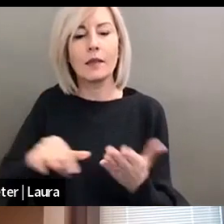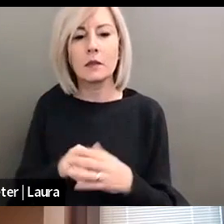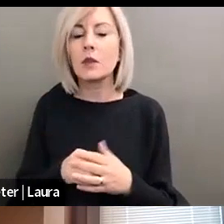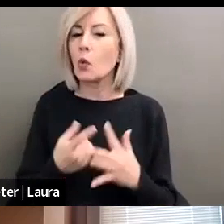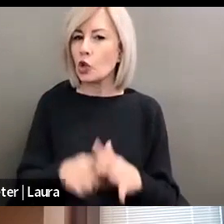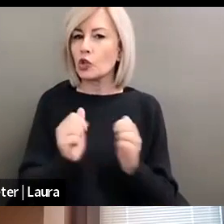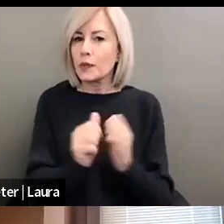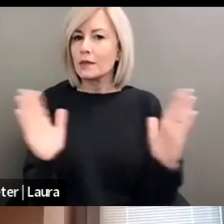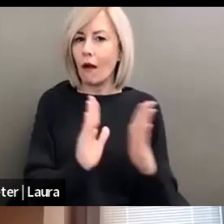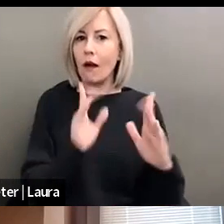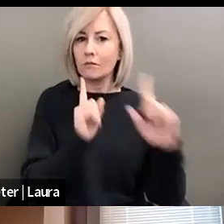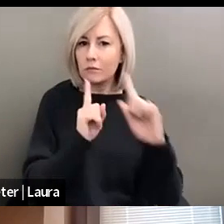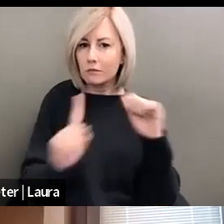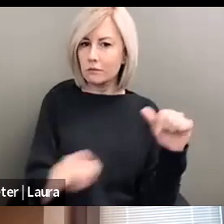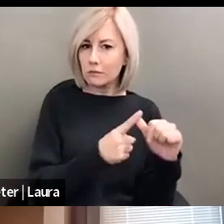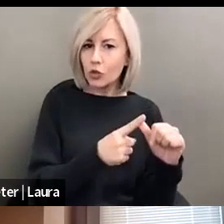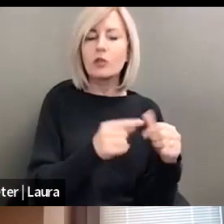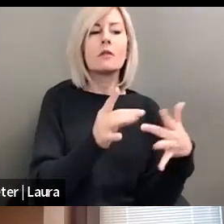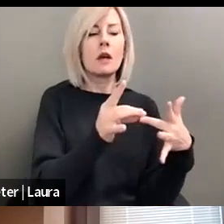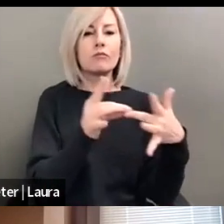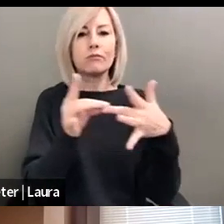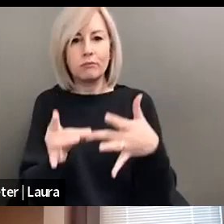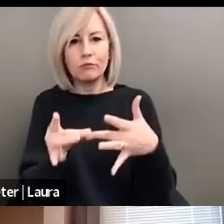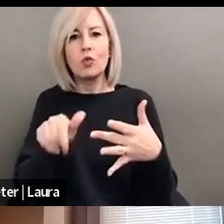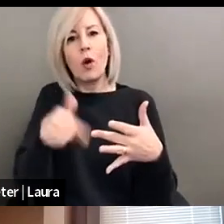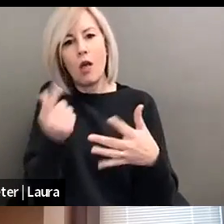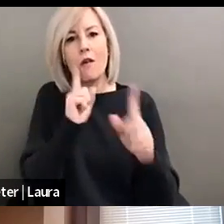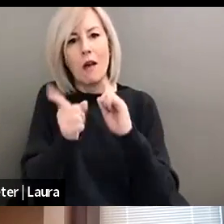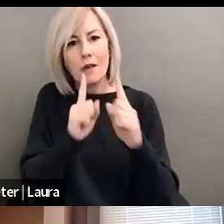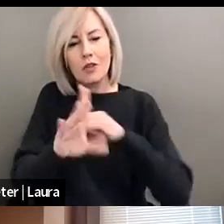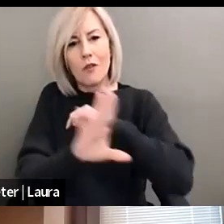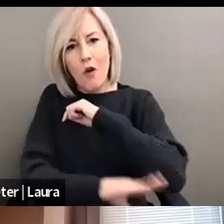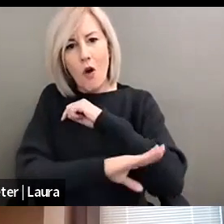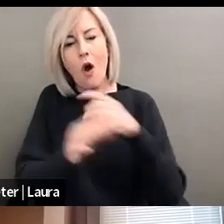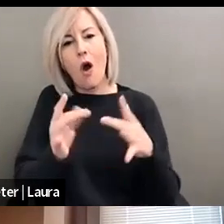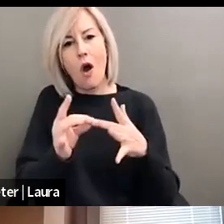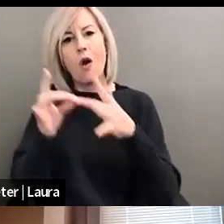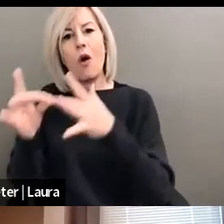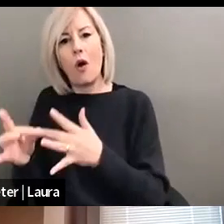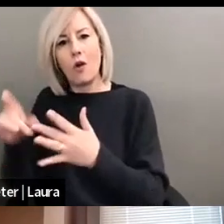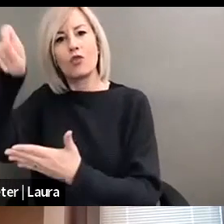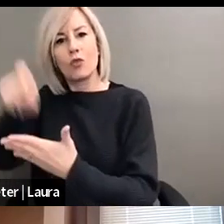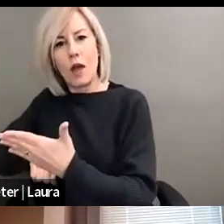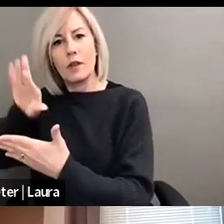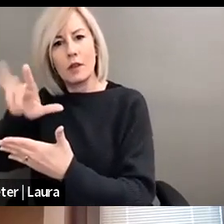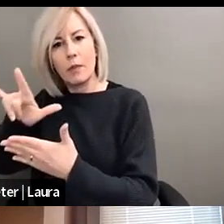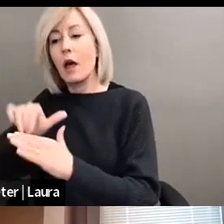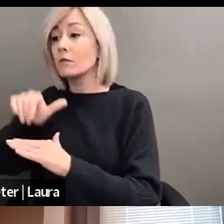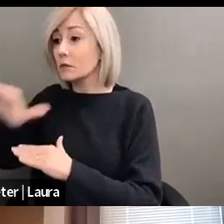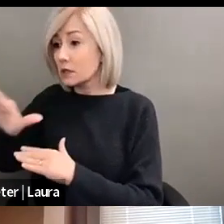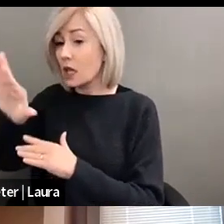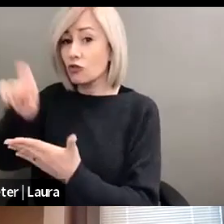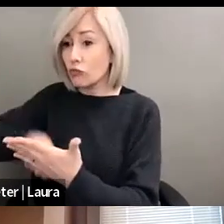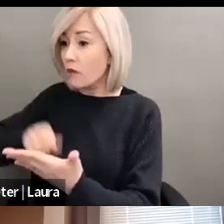small conversations and then may lead to a couple of other conversations in the fall, maybe drafting that bill, sending them the draft. Does this